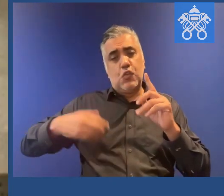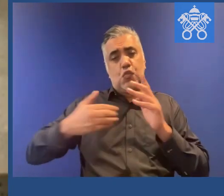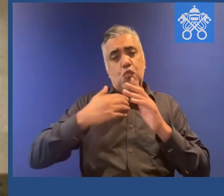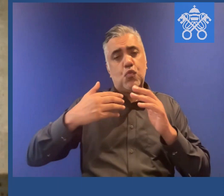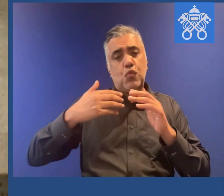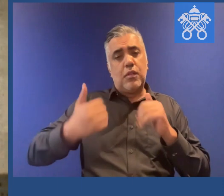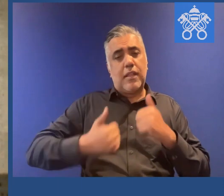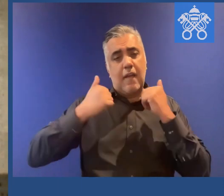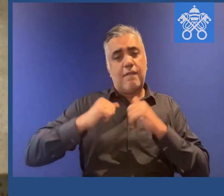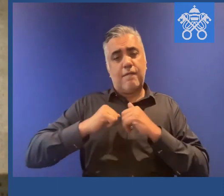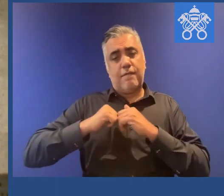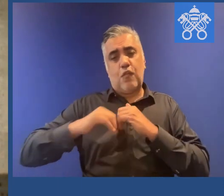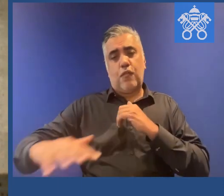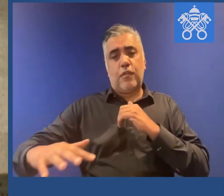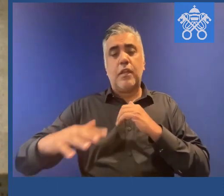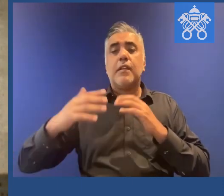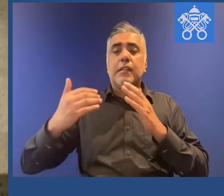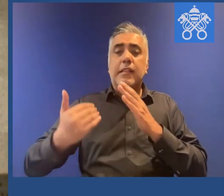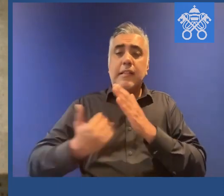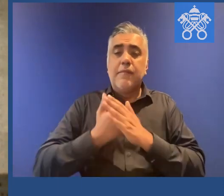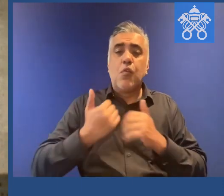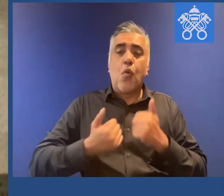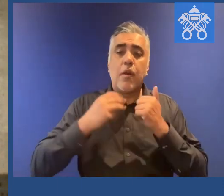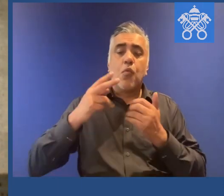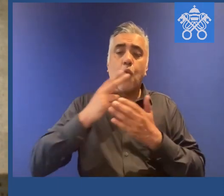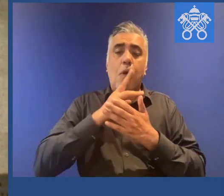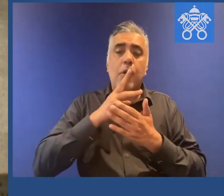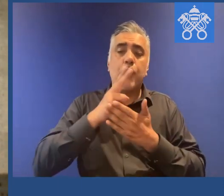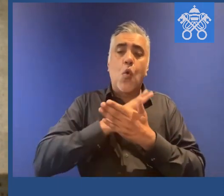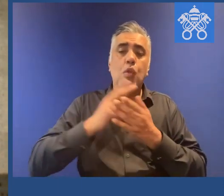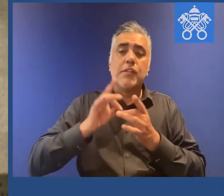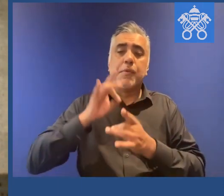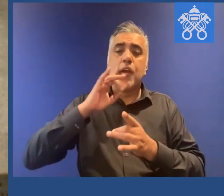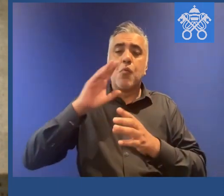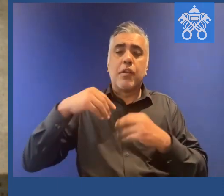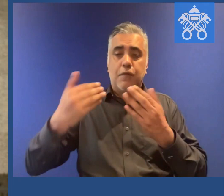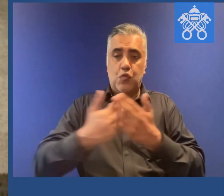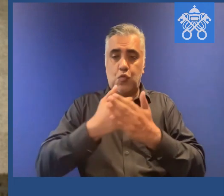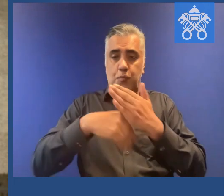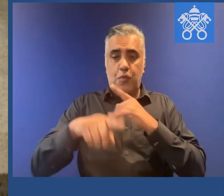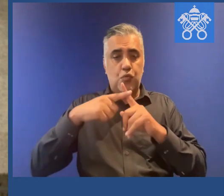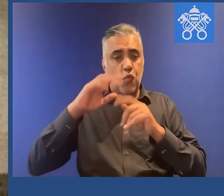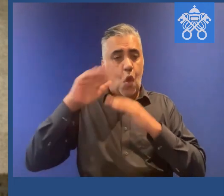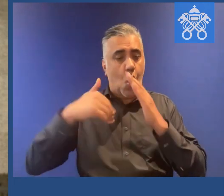flow forth, the living water of the Holy Spirit, destined to give new birth to all humanity, setting it